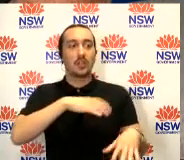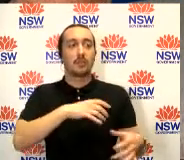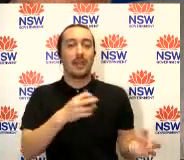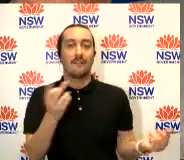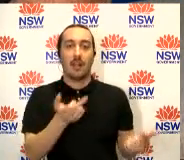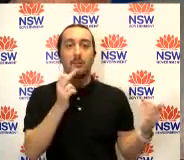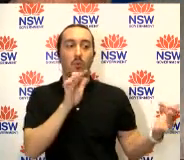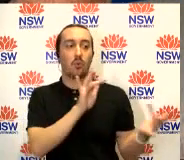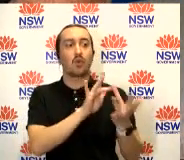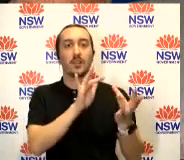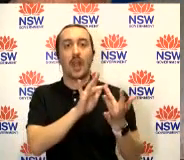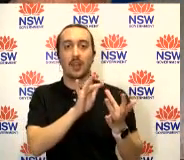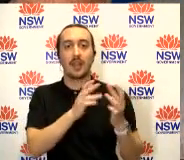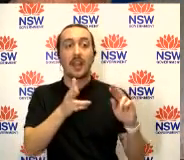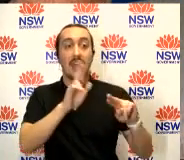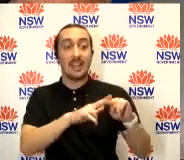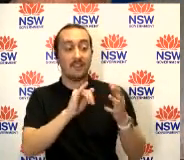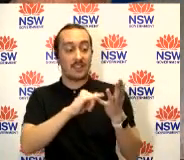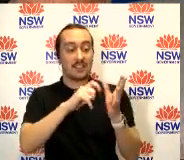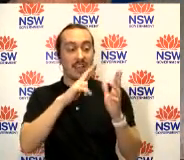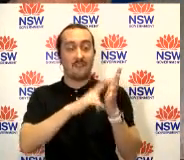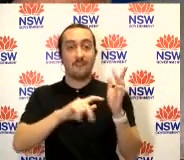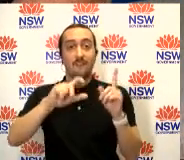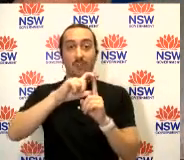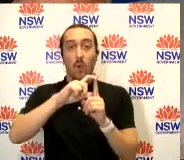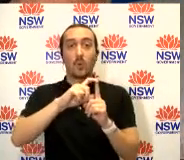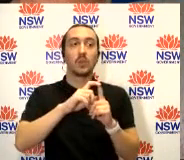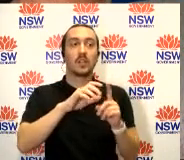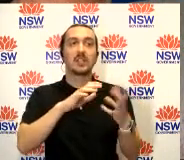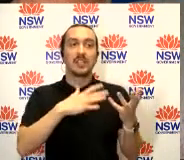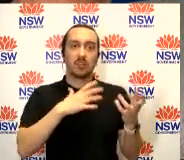fixed when they need it changed to suit their work and keep it in a safe condition.